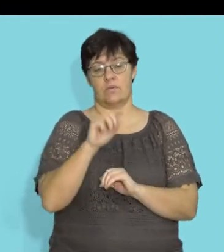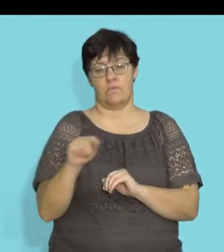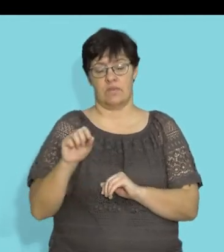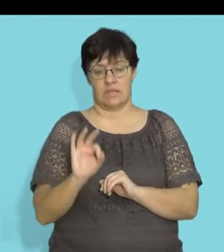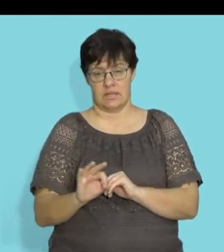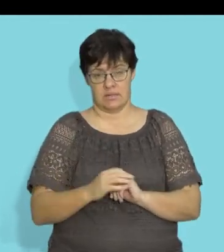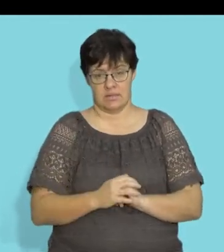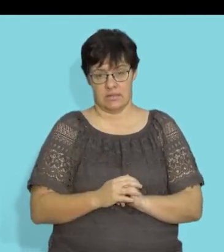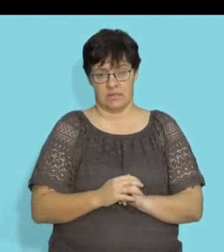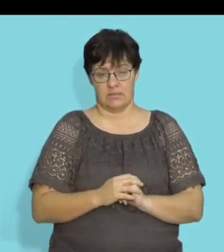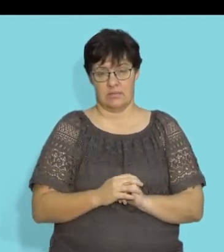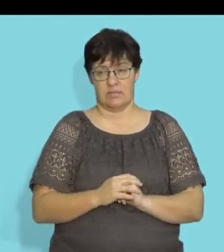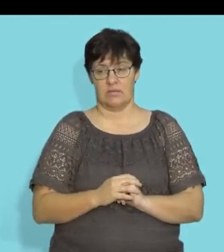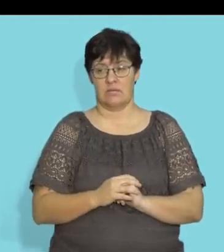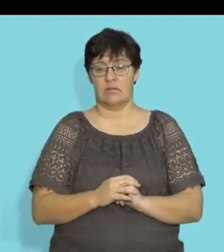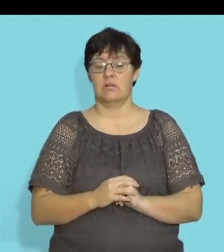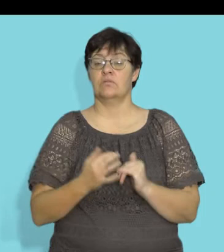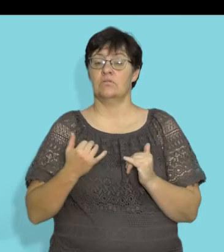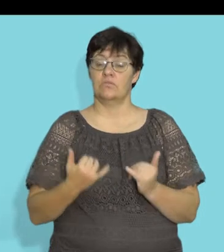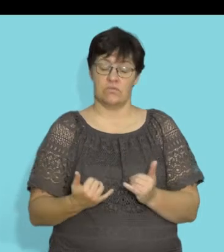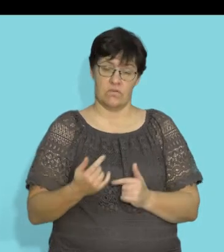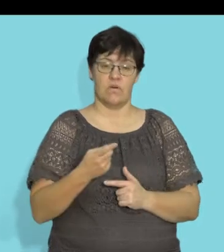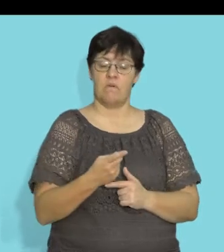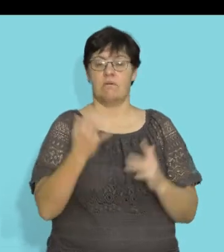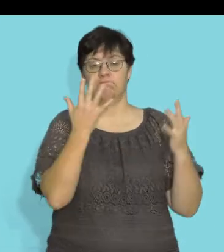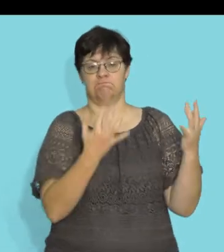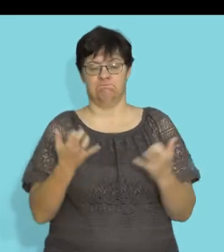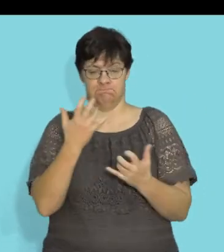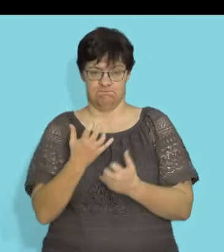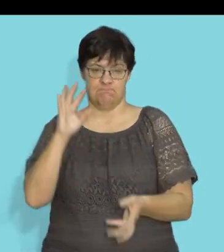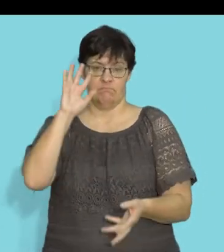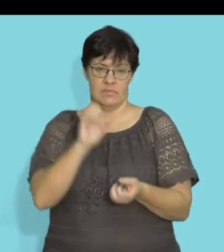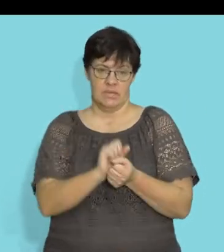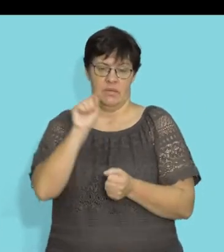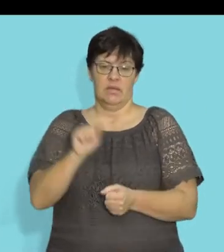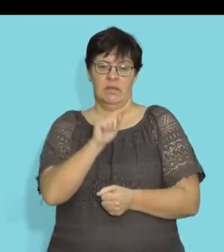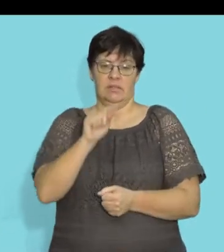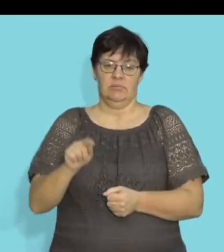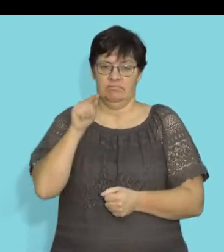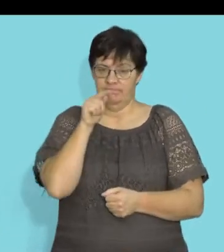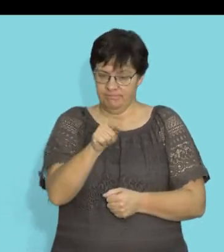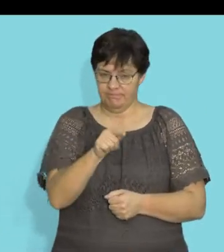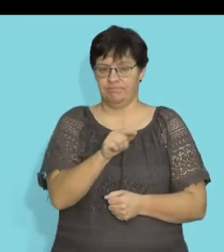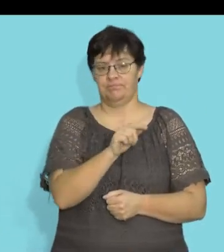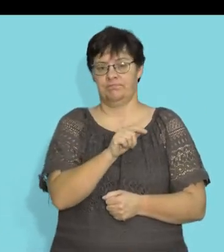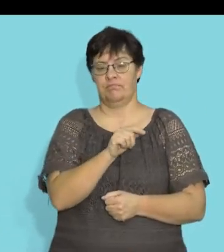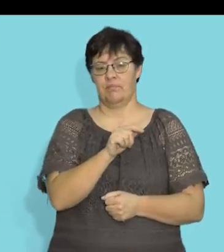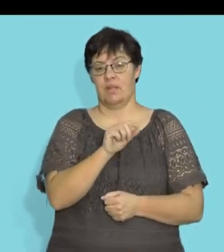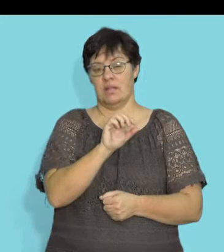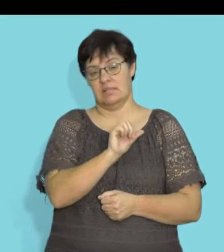-1/3. So we are actually going to be able to calculate the sum to infinity of this